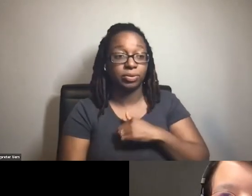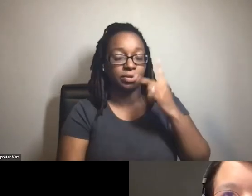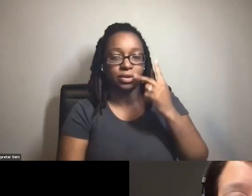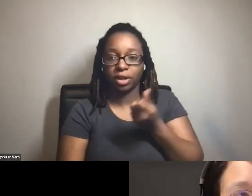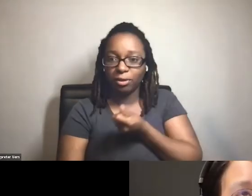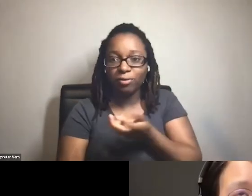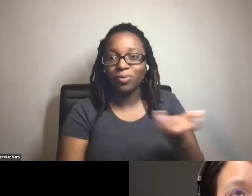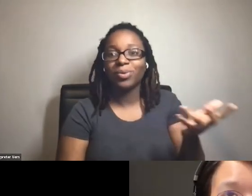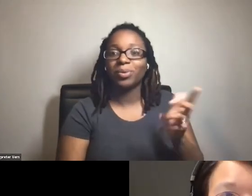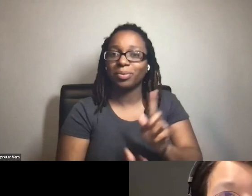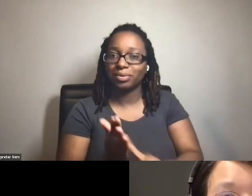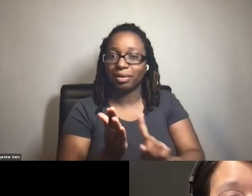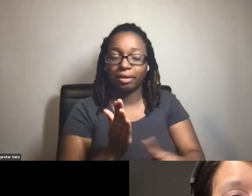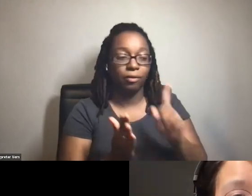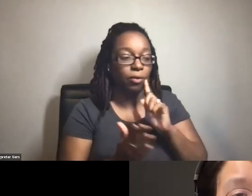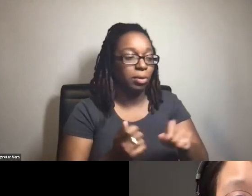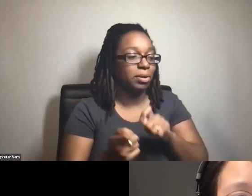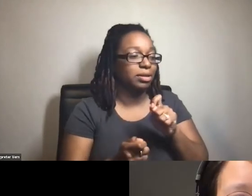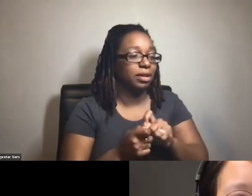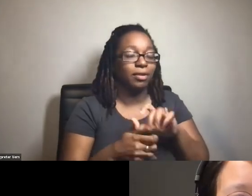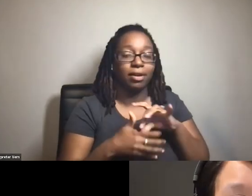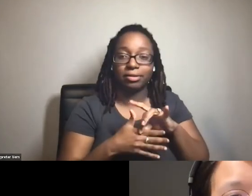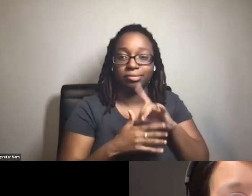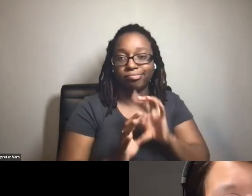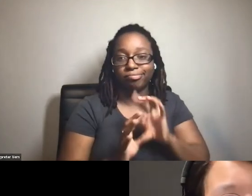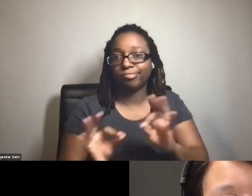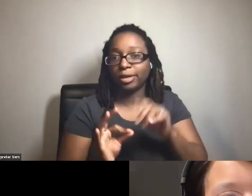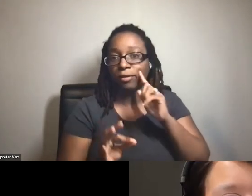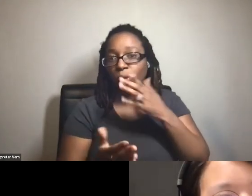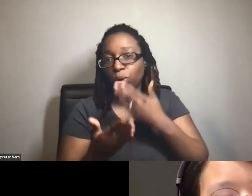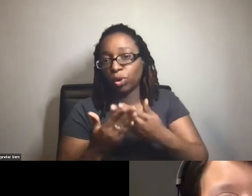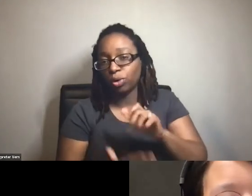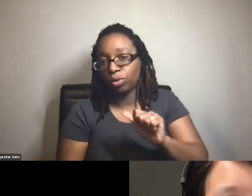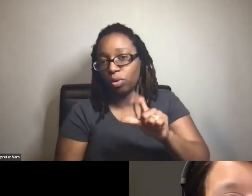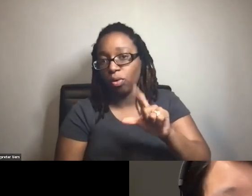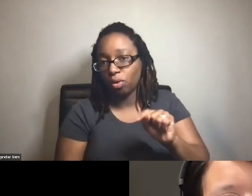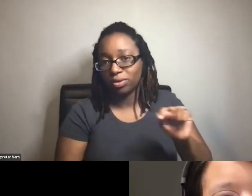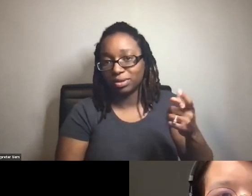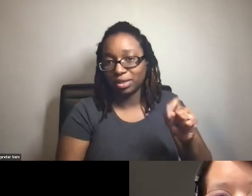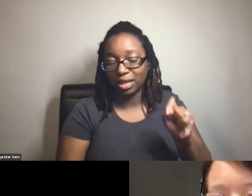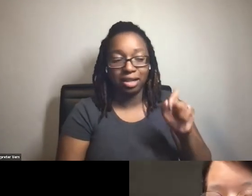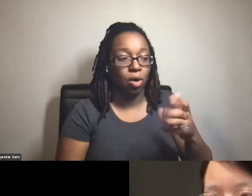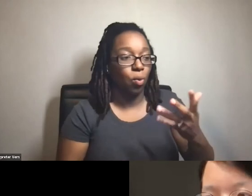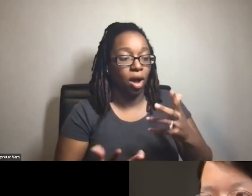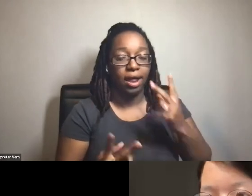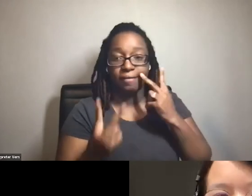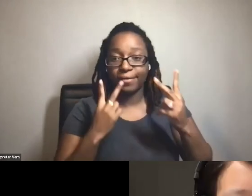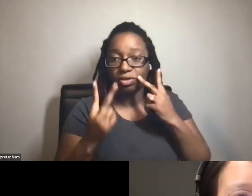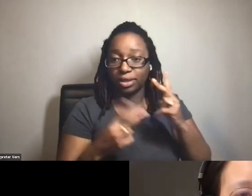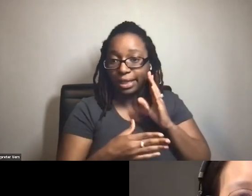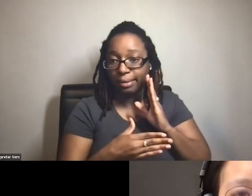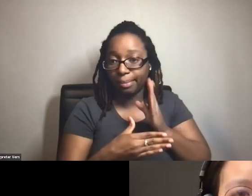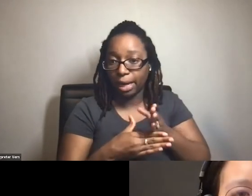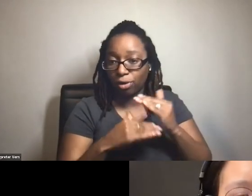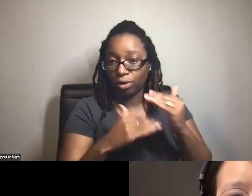that source-specific context was basically crucial for creating good alt text, and that's what the visually impaired folks had said, which is why then when we